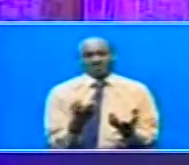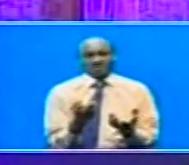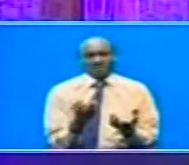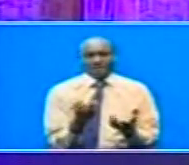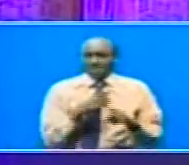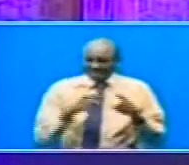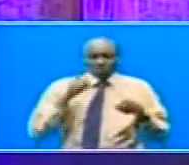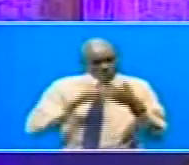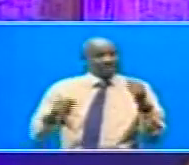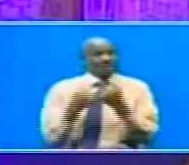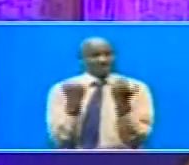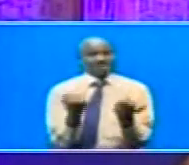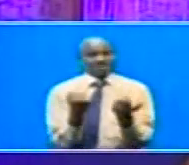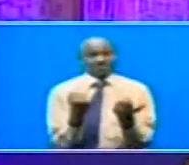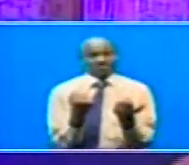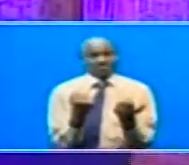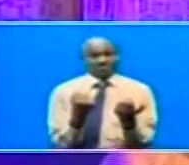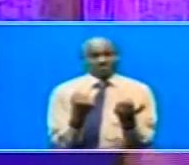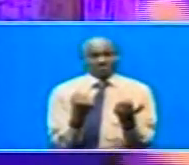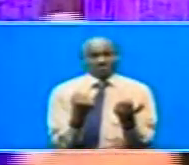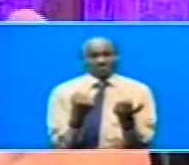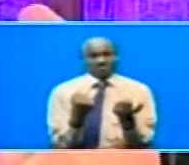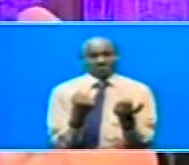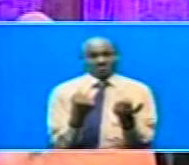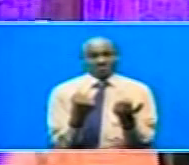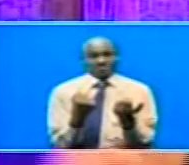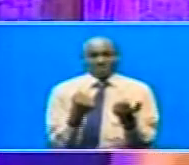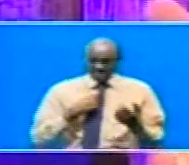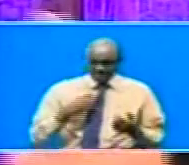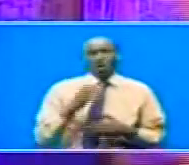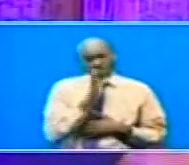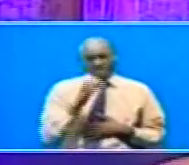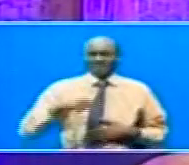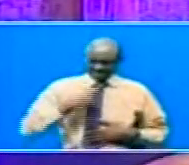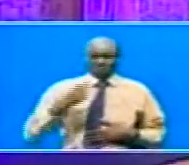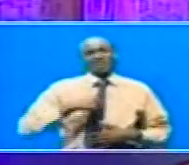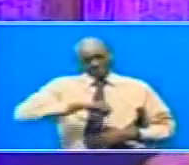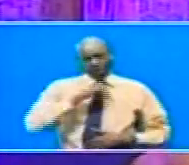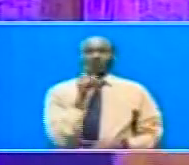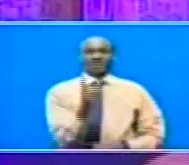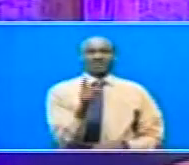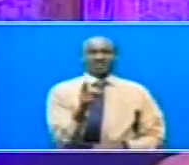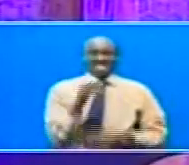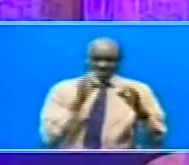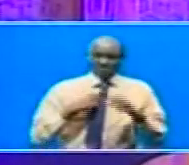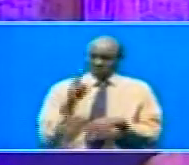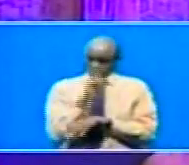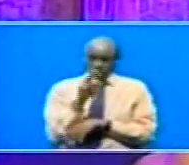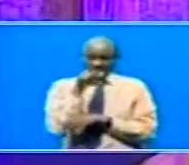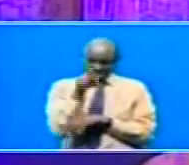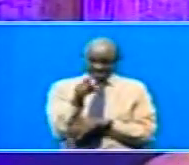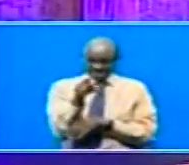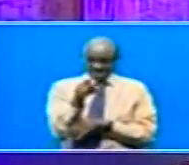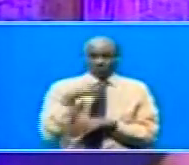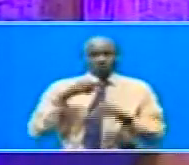what happened is that I realize I am an Obama, and I'm proud of it. Mm. And if I can use it in some way, particularly for